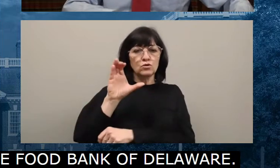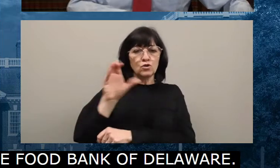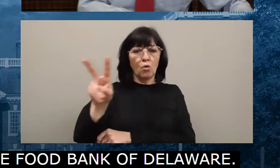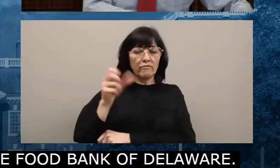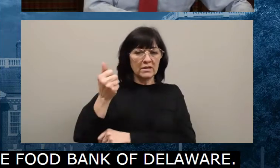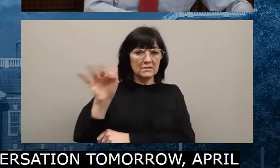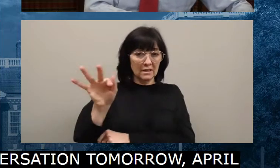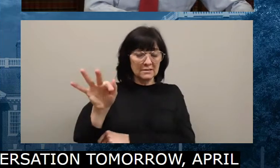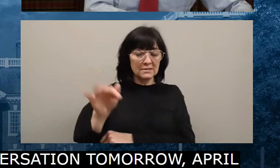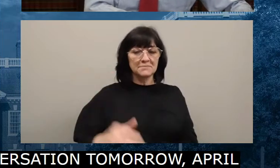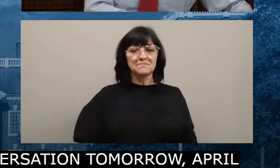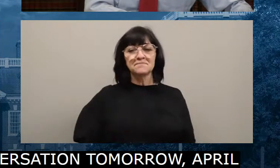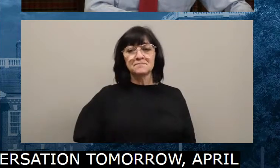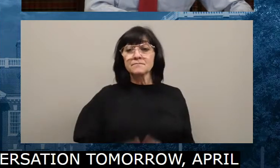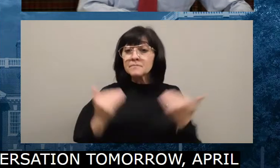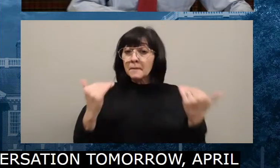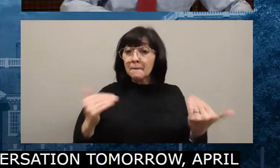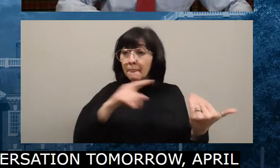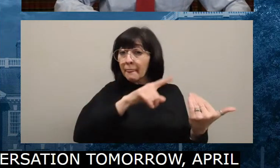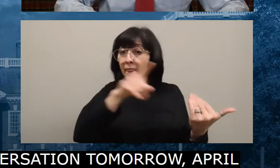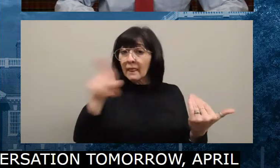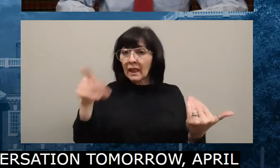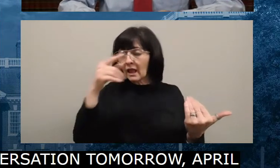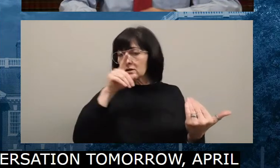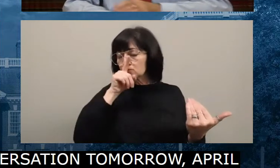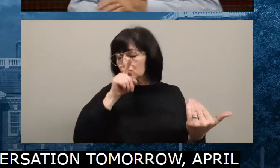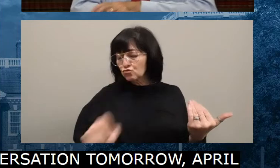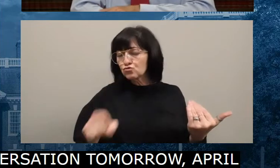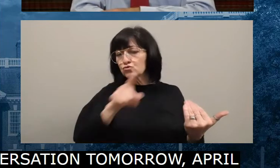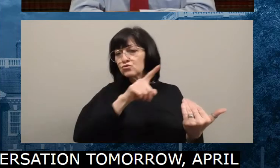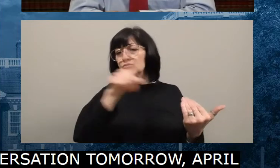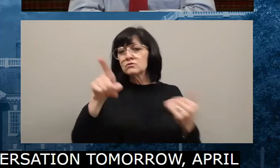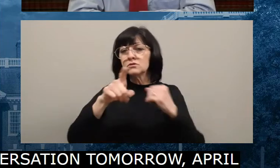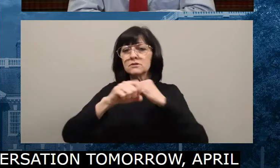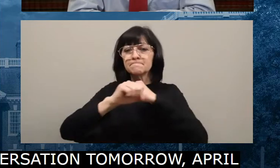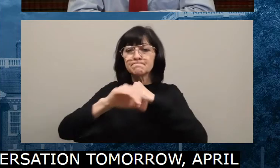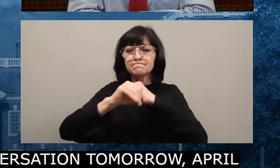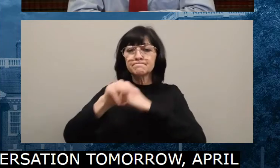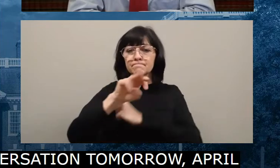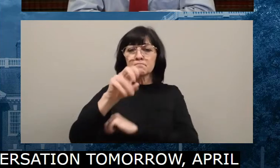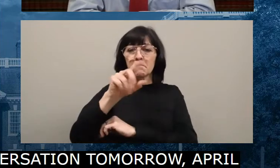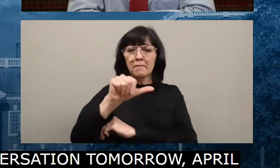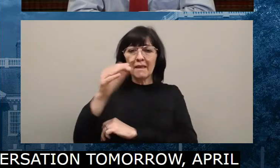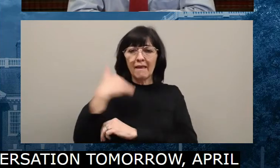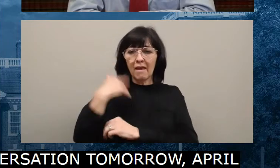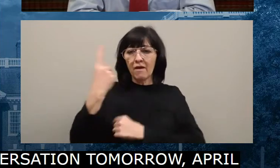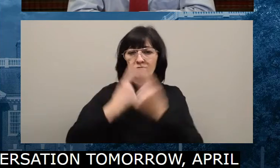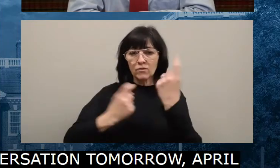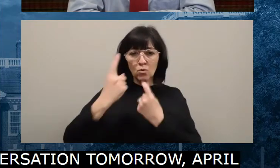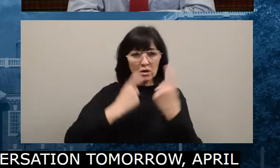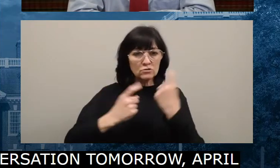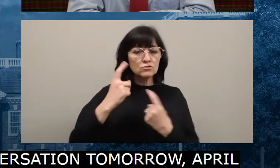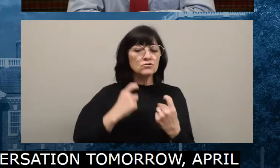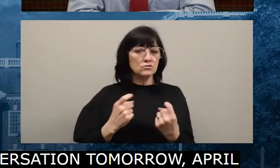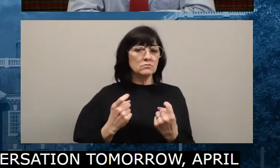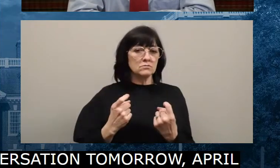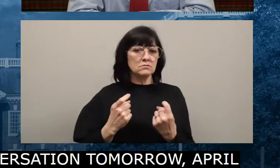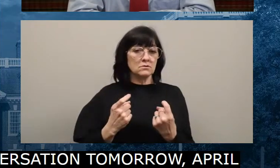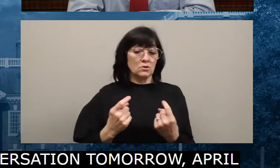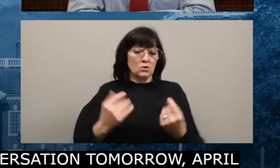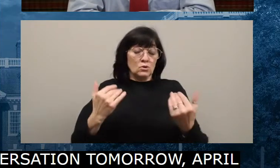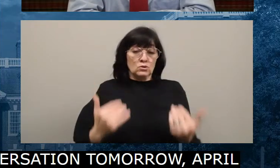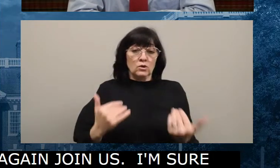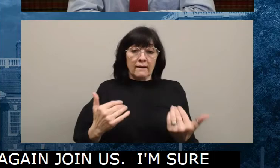us, and I'm sure they have questions. Again, today we're making real progress with our